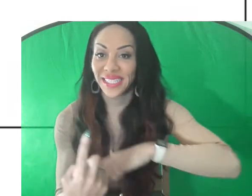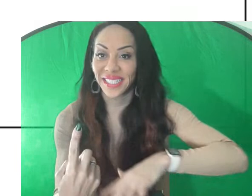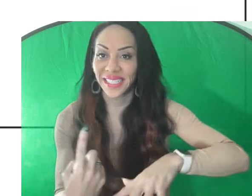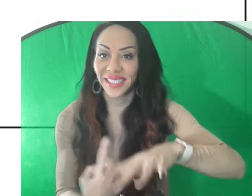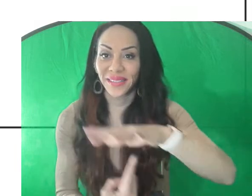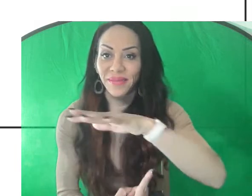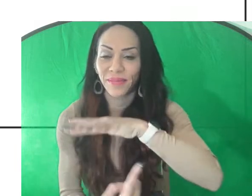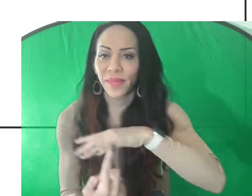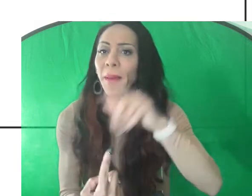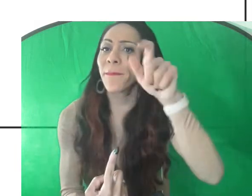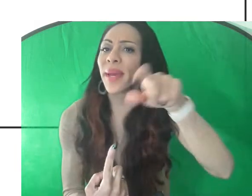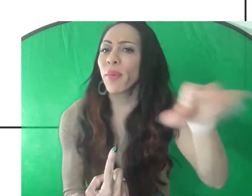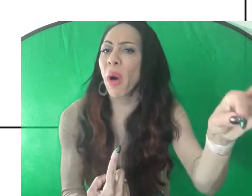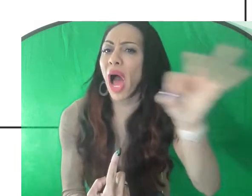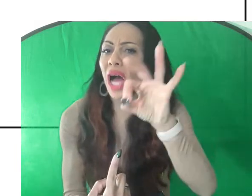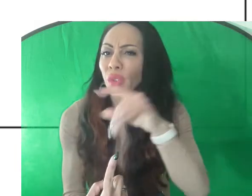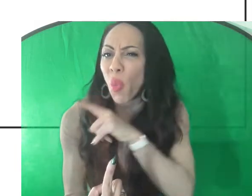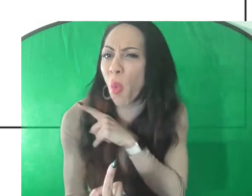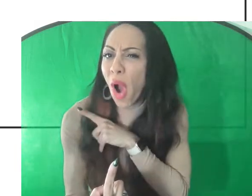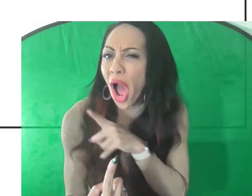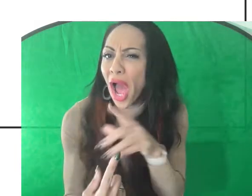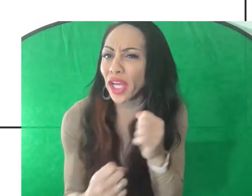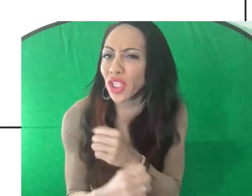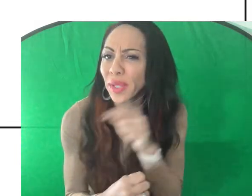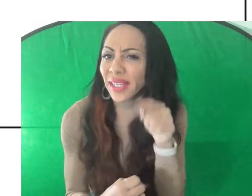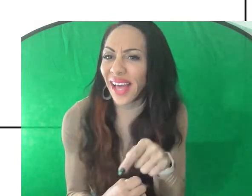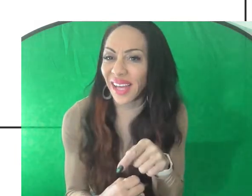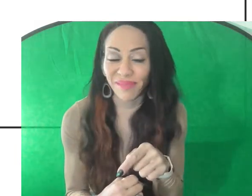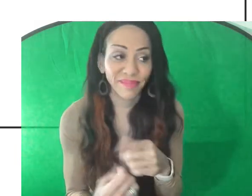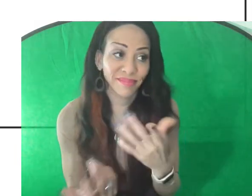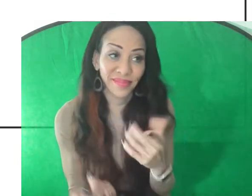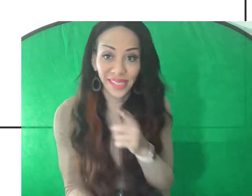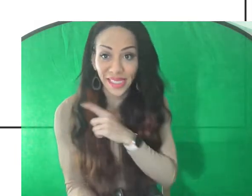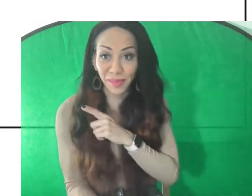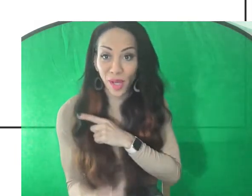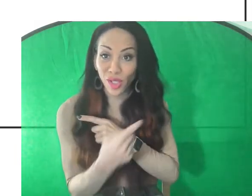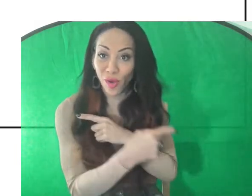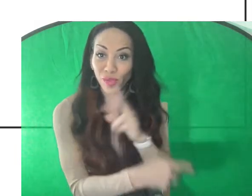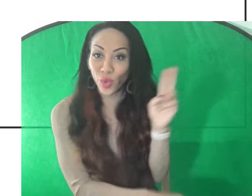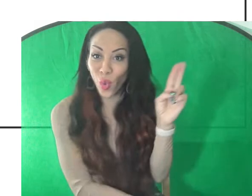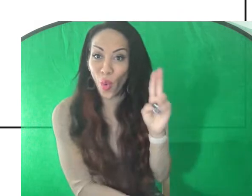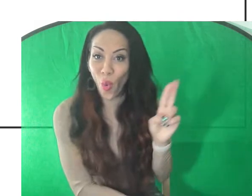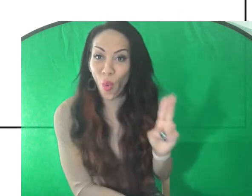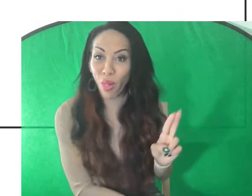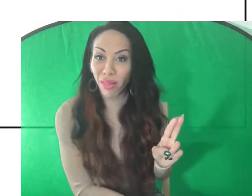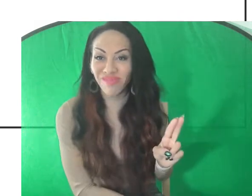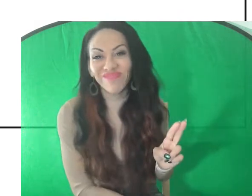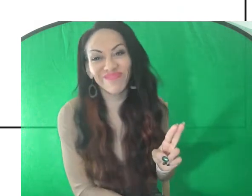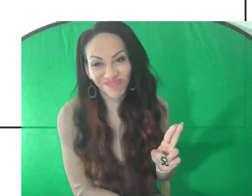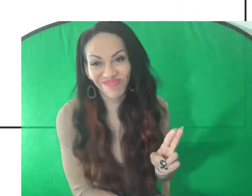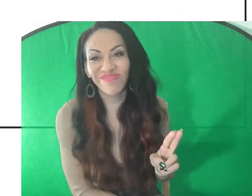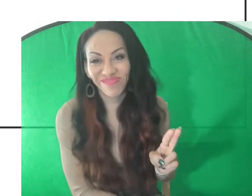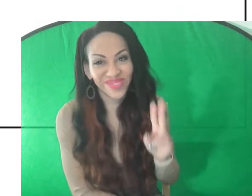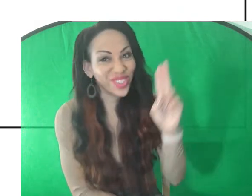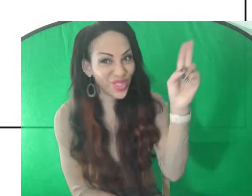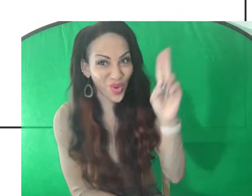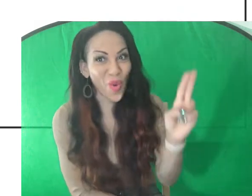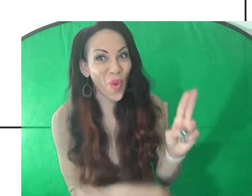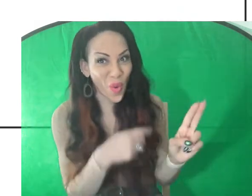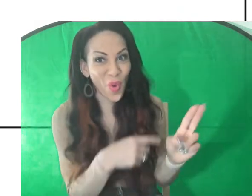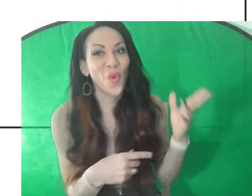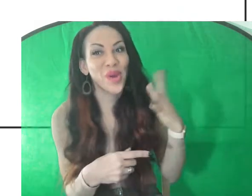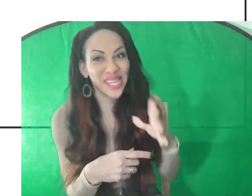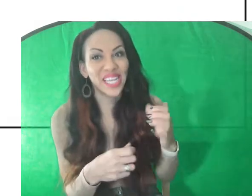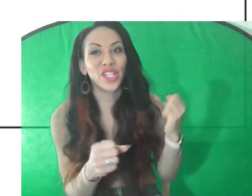happening, the majority is pointing towards school, and they're going, it's happening in education. This is where we need to actually kind of do the biggest